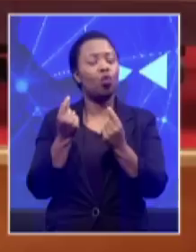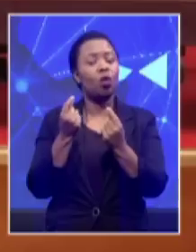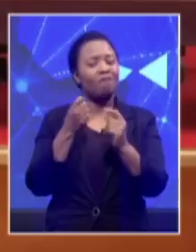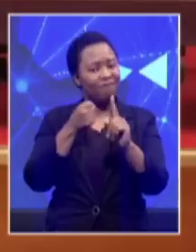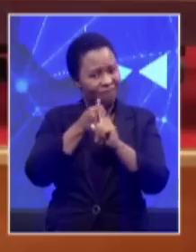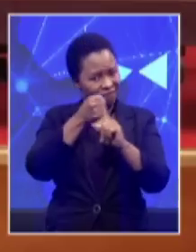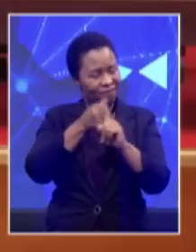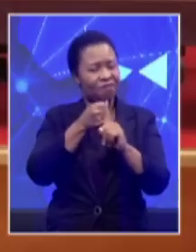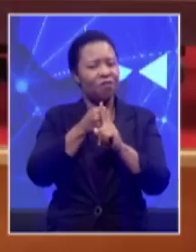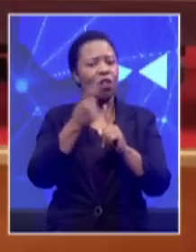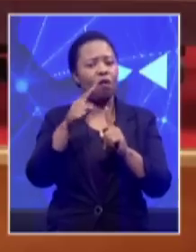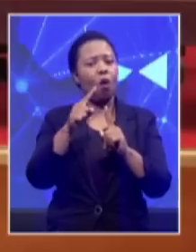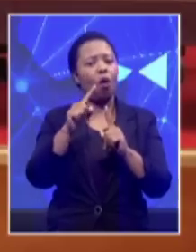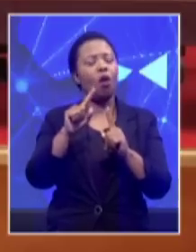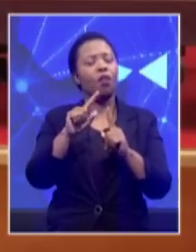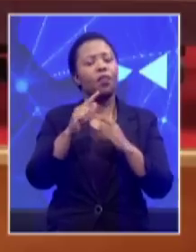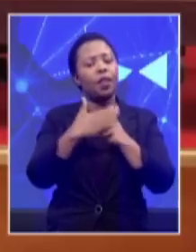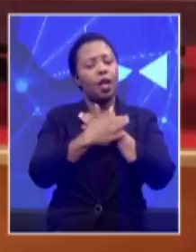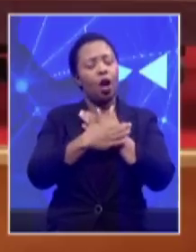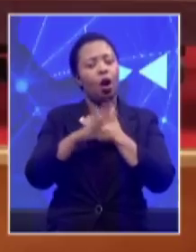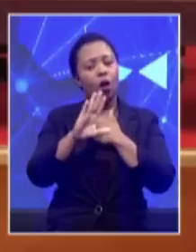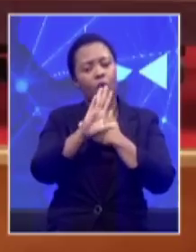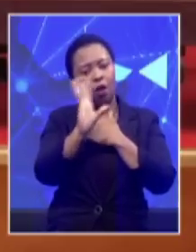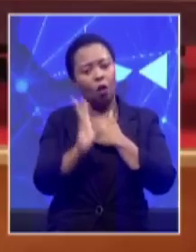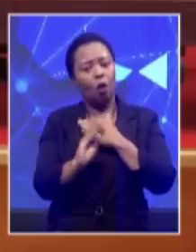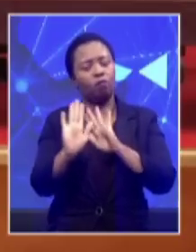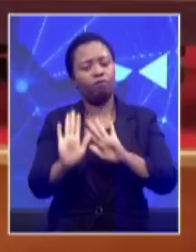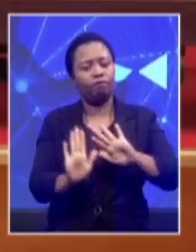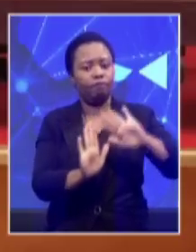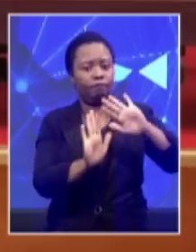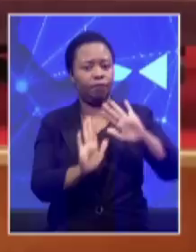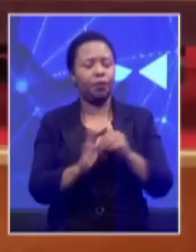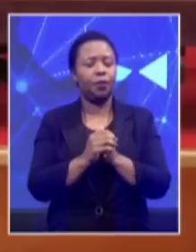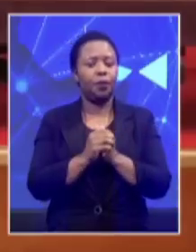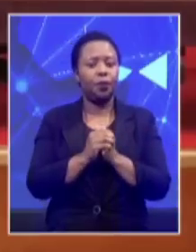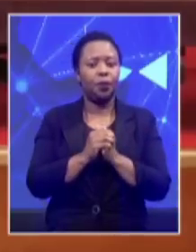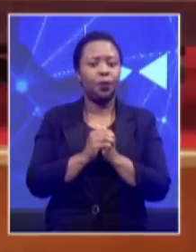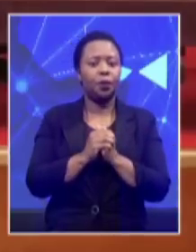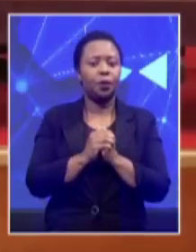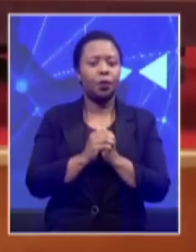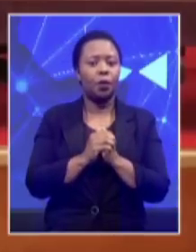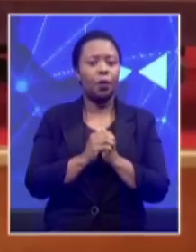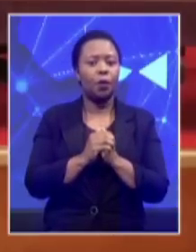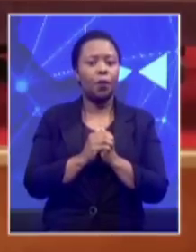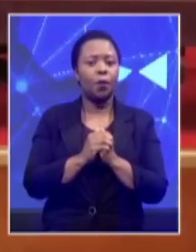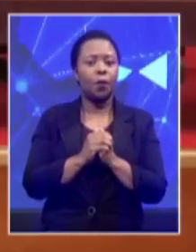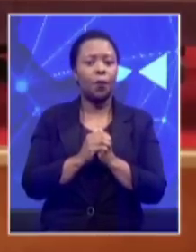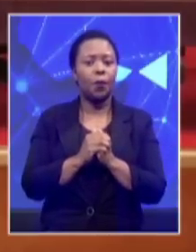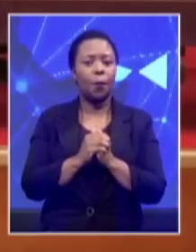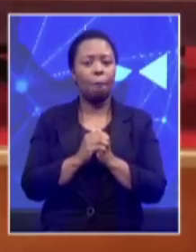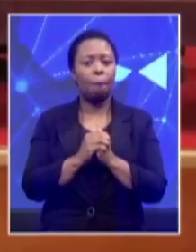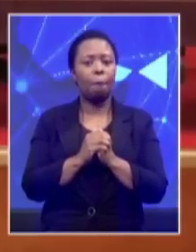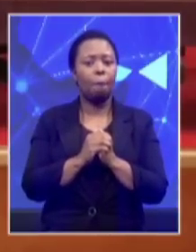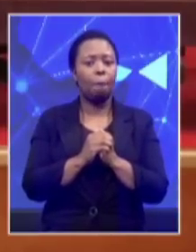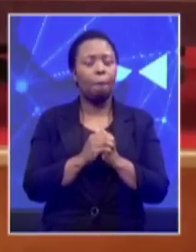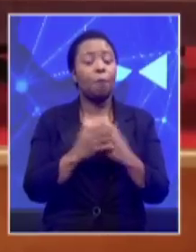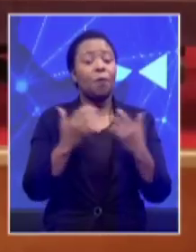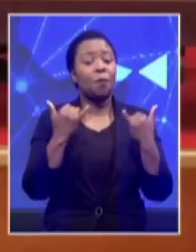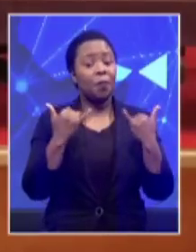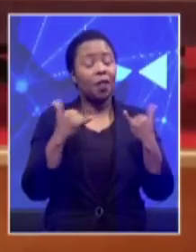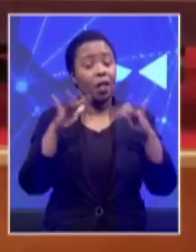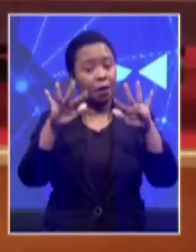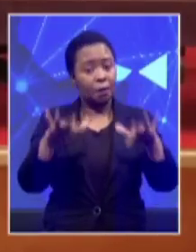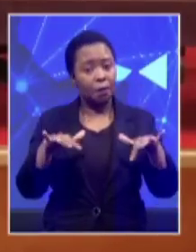continent. But the decision adopted, that is 1128, adopted by the Executive Council and approved by the